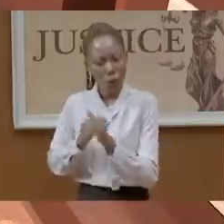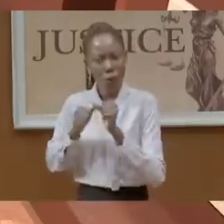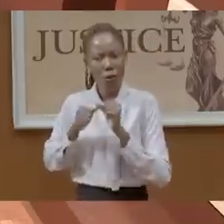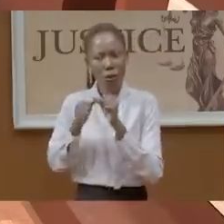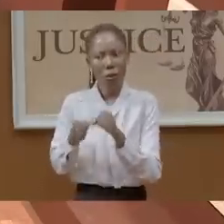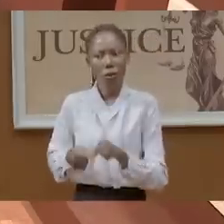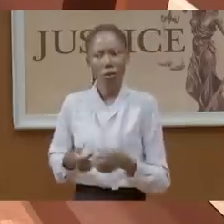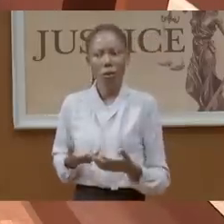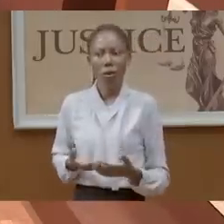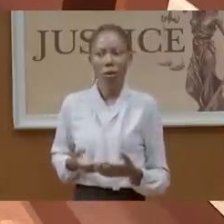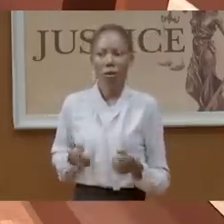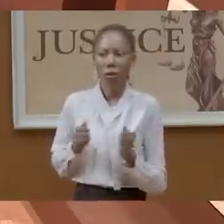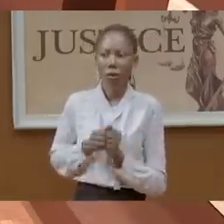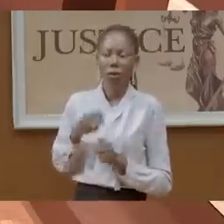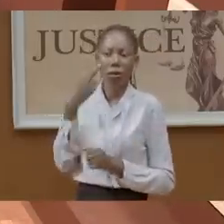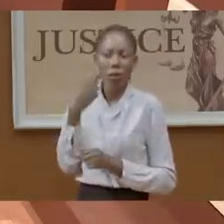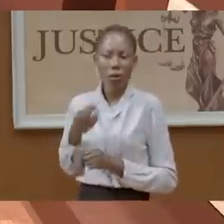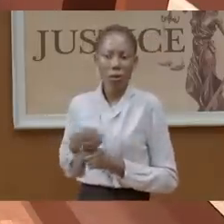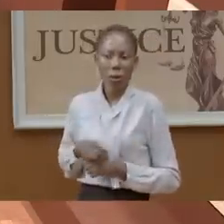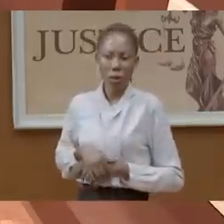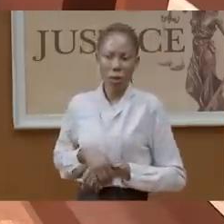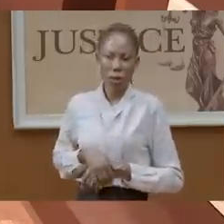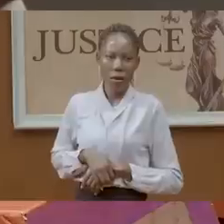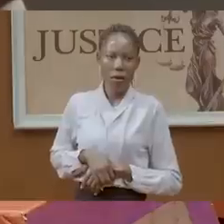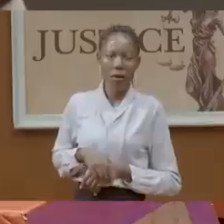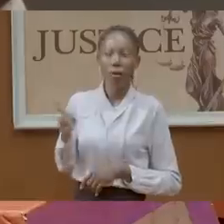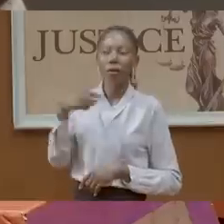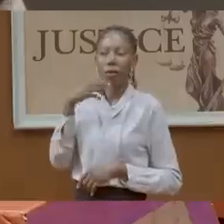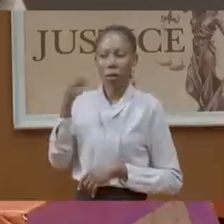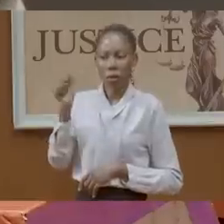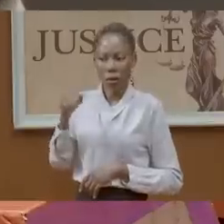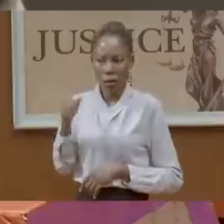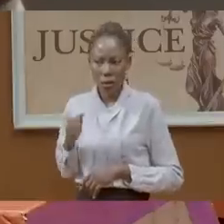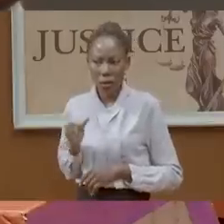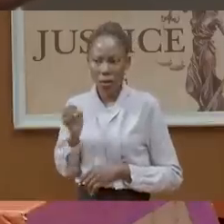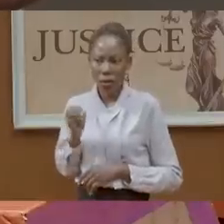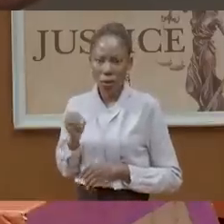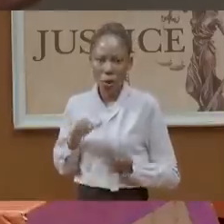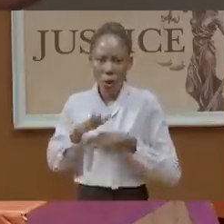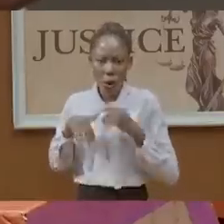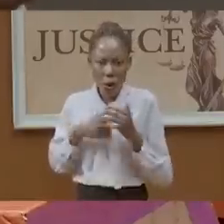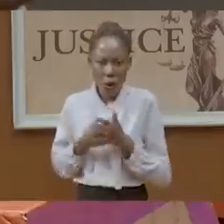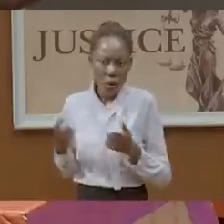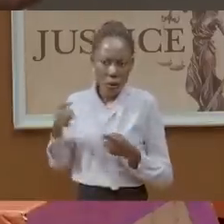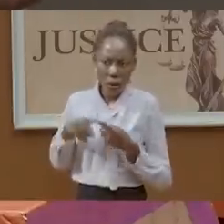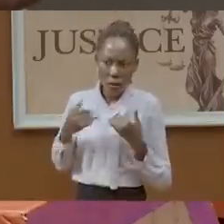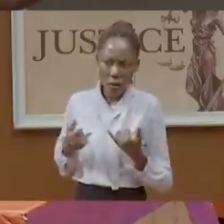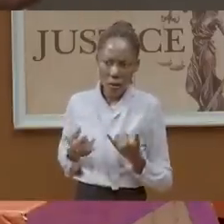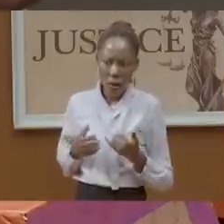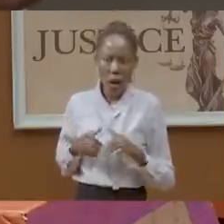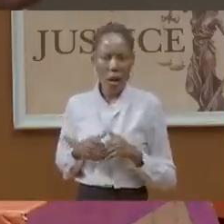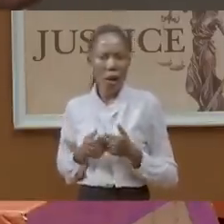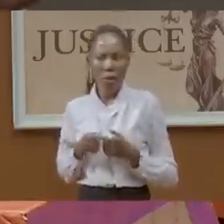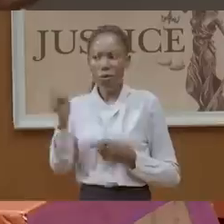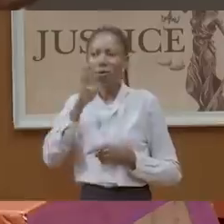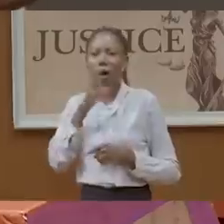know, I'm a prophetess by my calling. So he said yes. So all of this, I was thinking like, Oh, what time did you have?